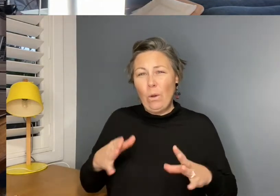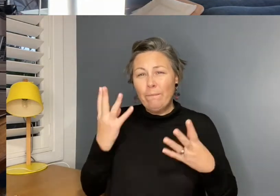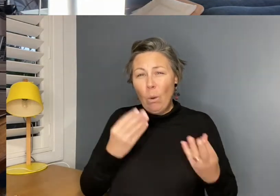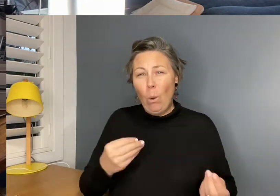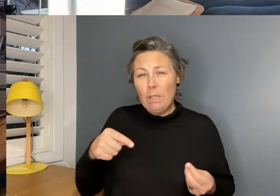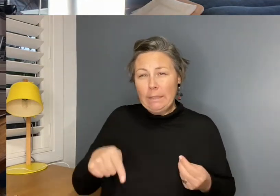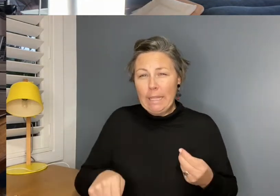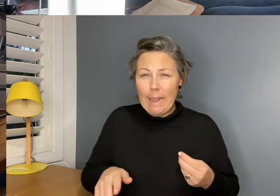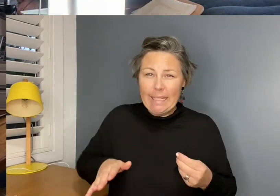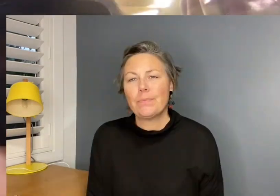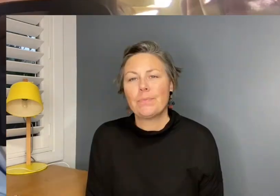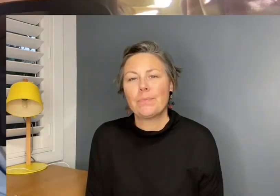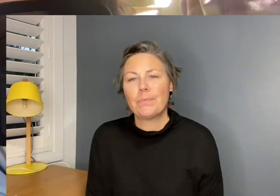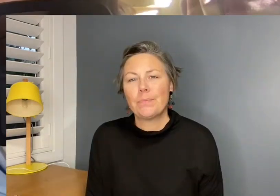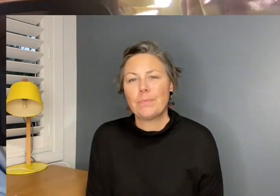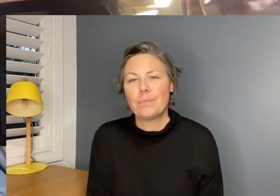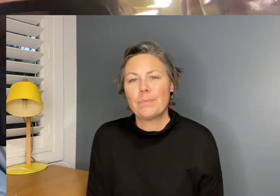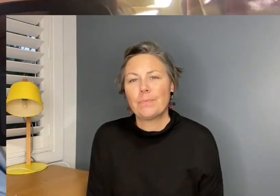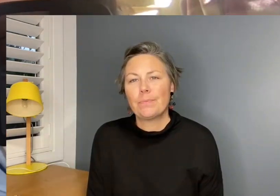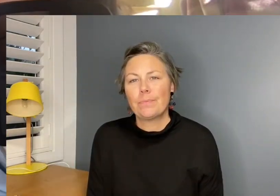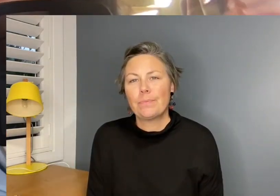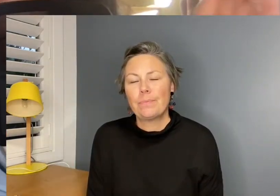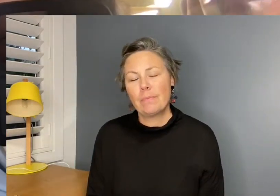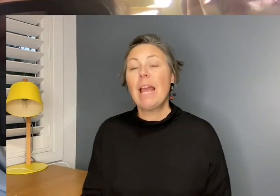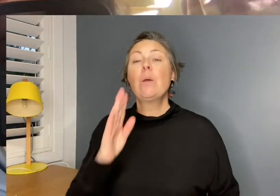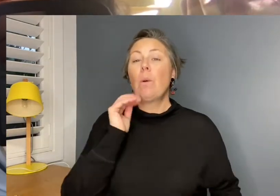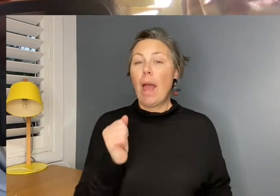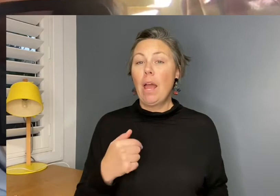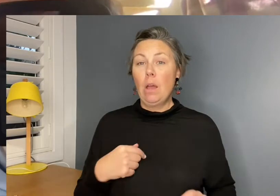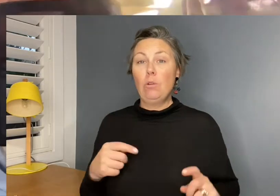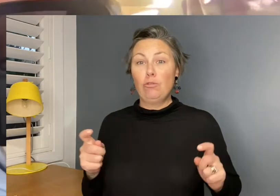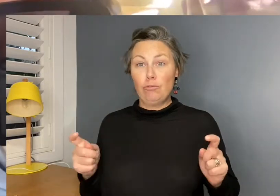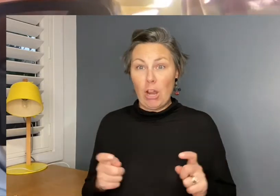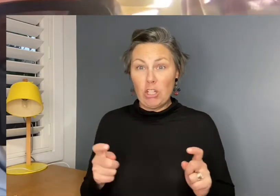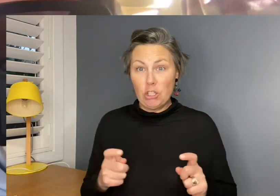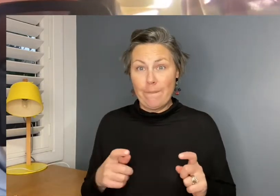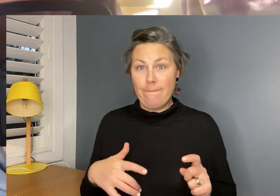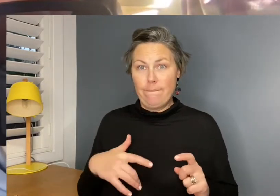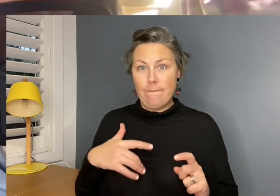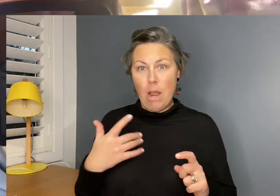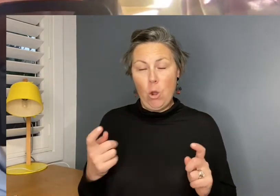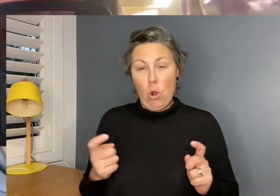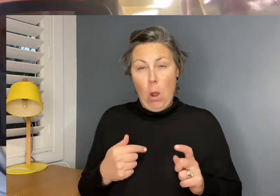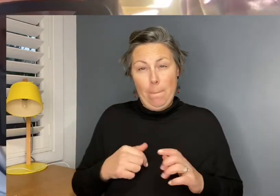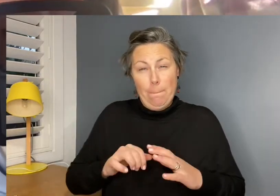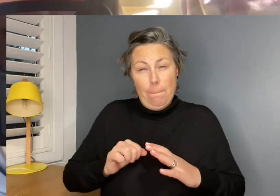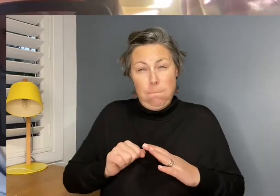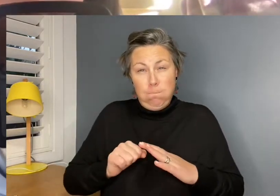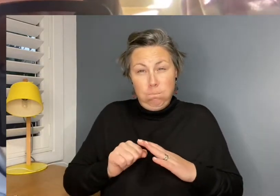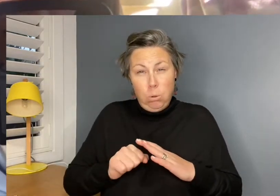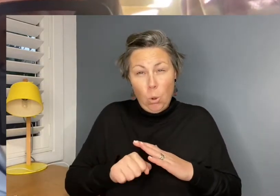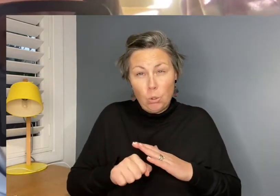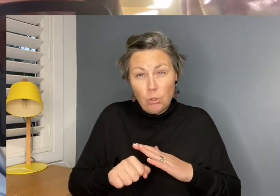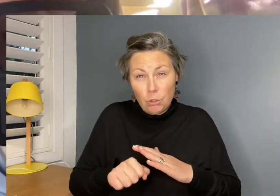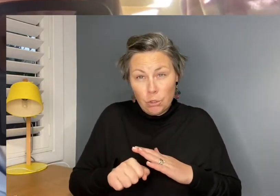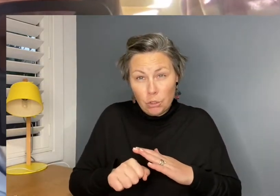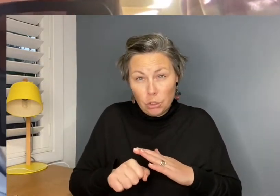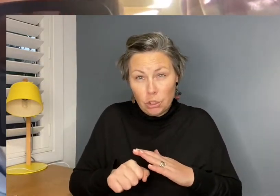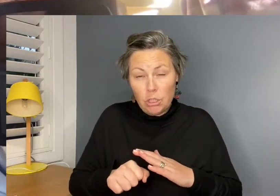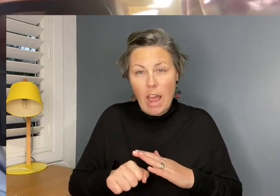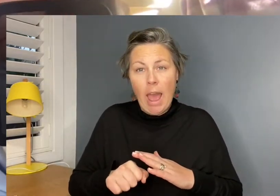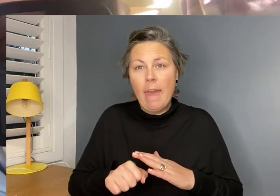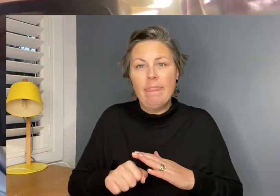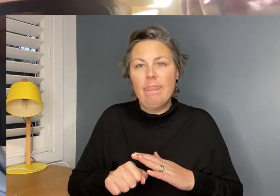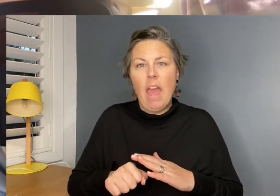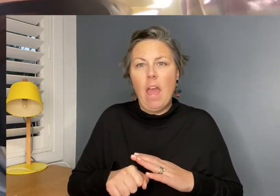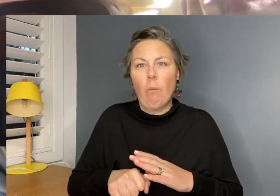Comfy on the floor here. I would go through one contraction where I could feel the push, like I would push him, and then the next one he would like